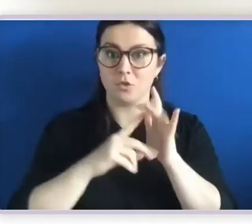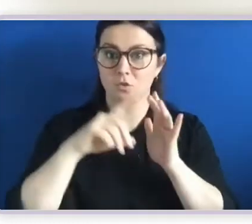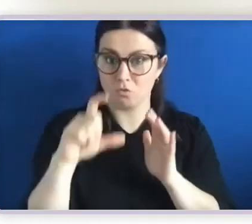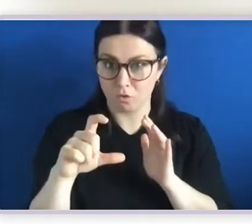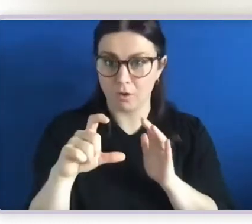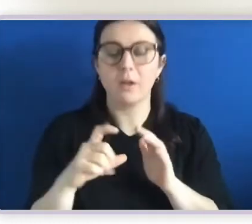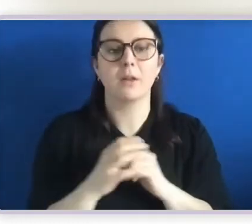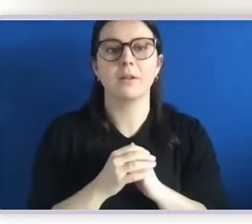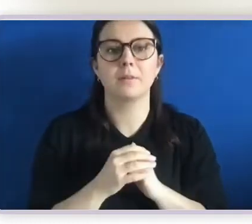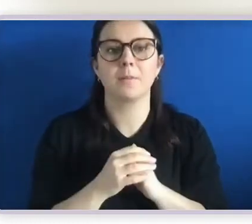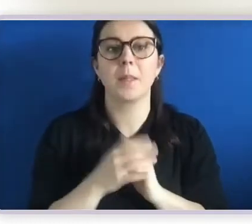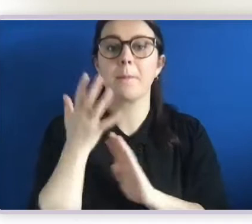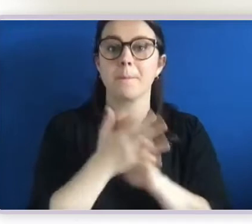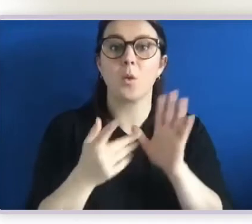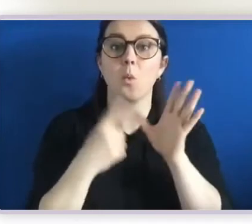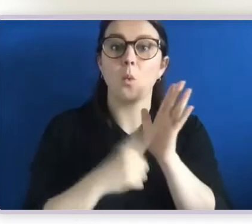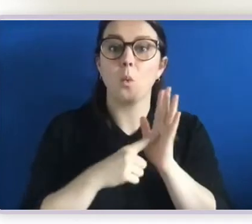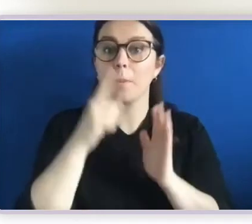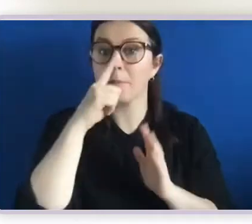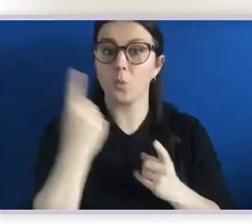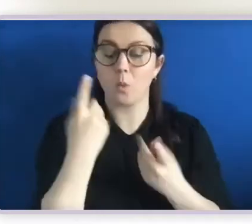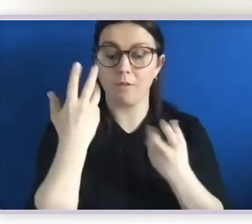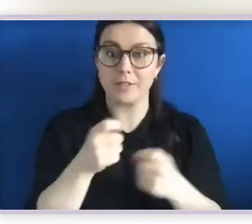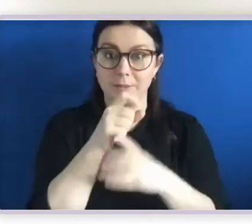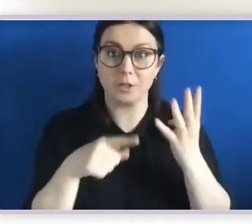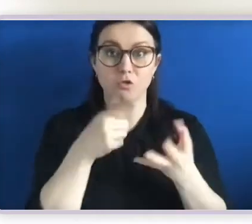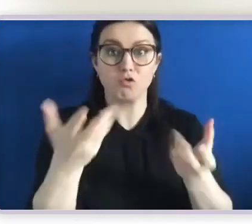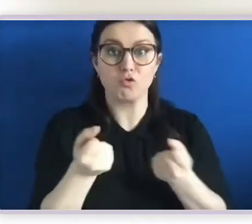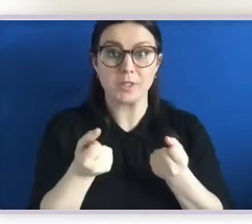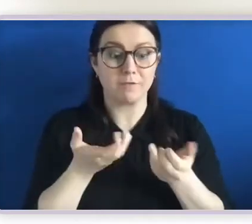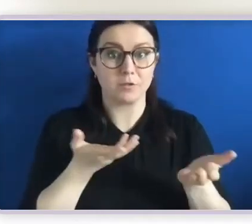therefore all people with disabilities who receive services are protected by